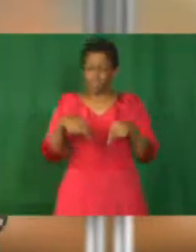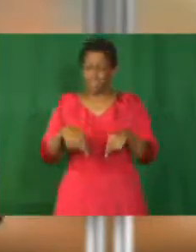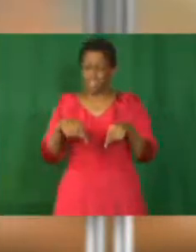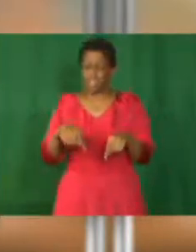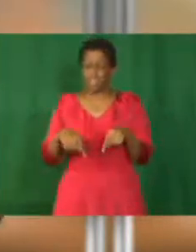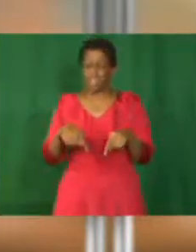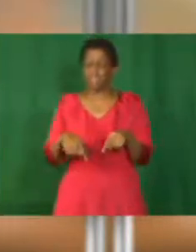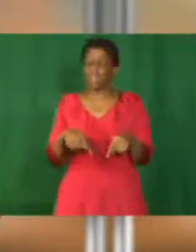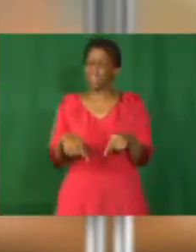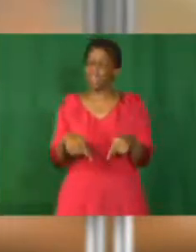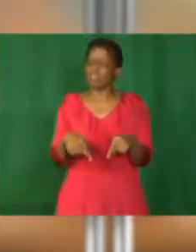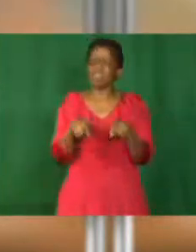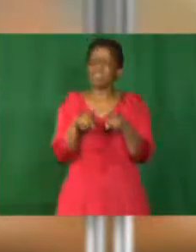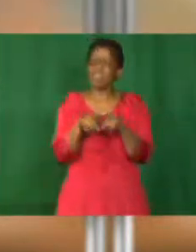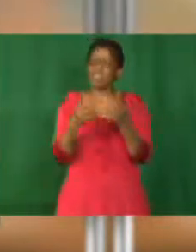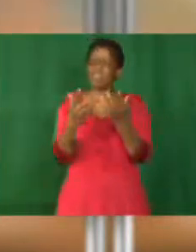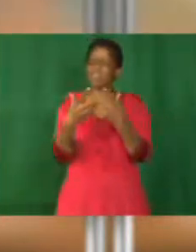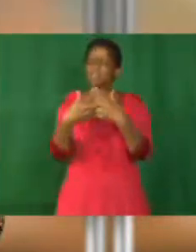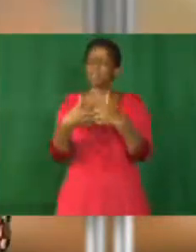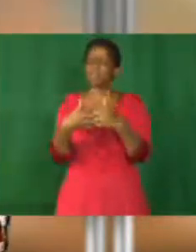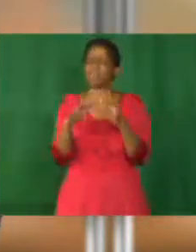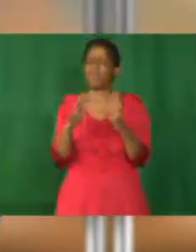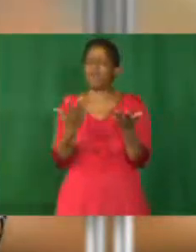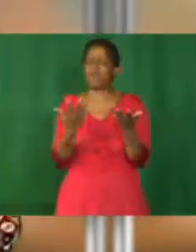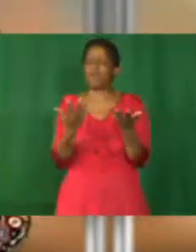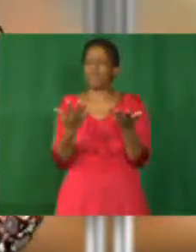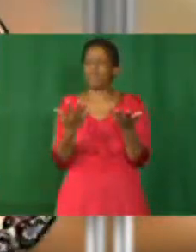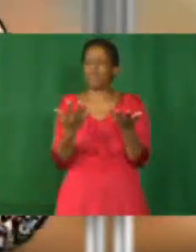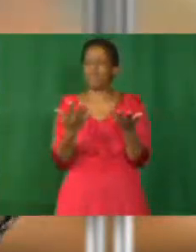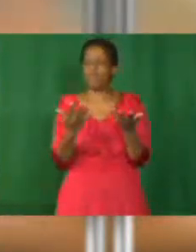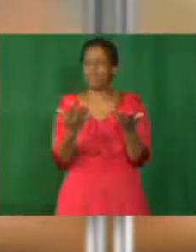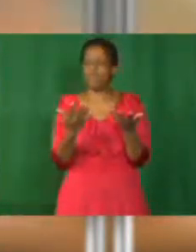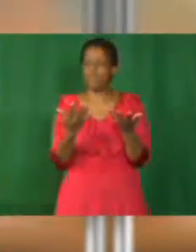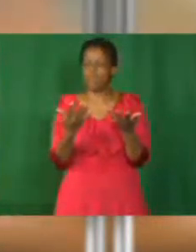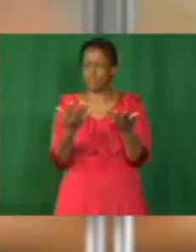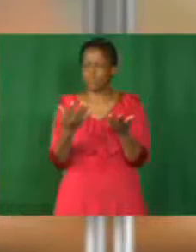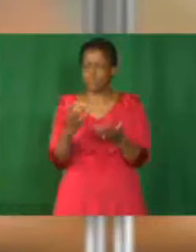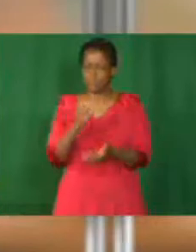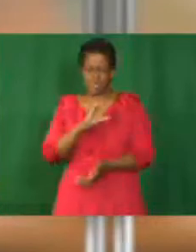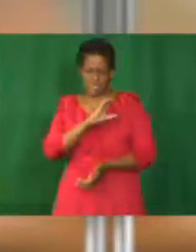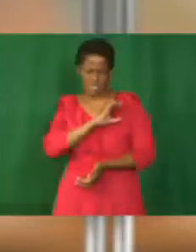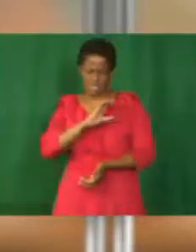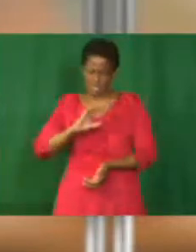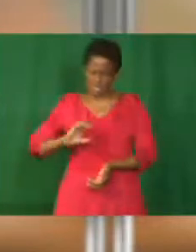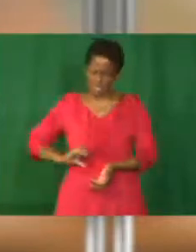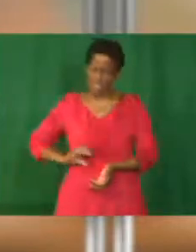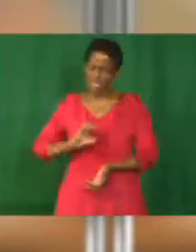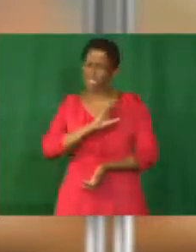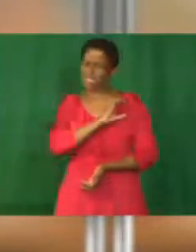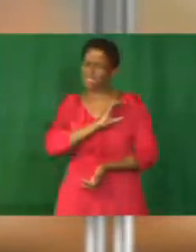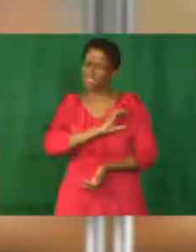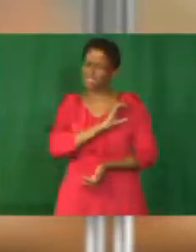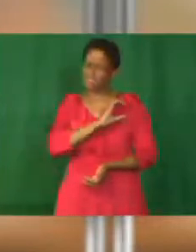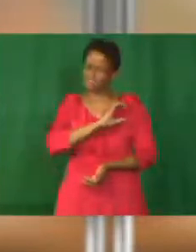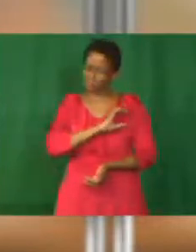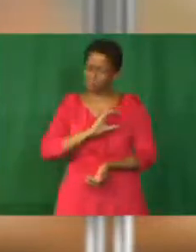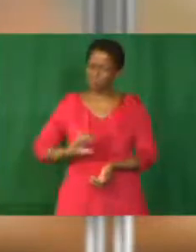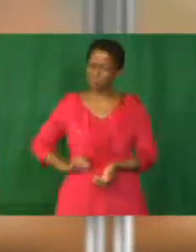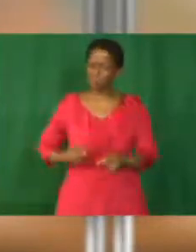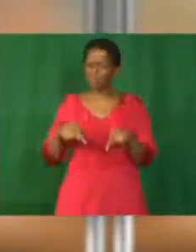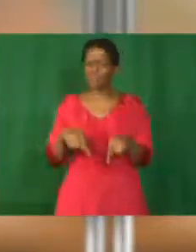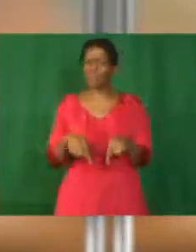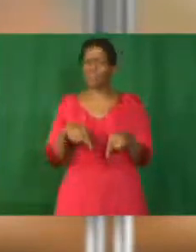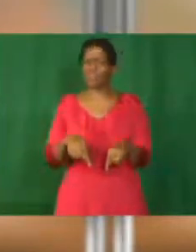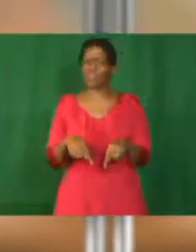today still need, to know or to practice these characteristics that the